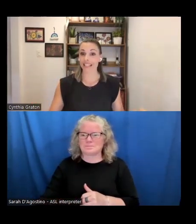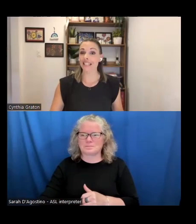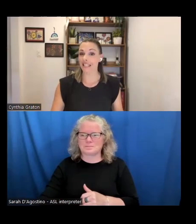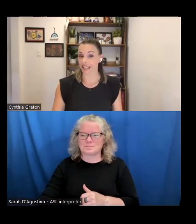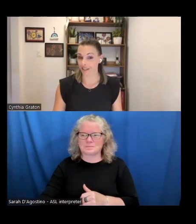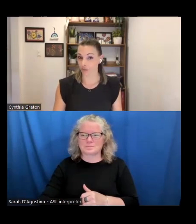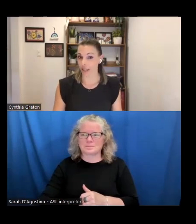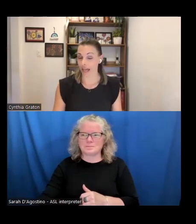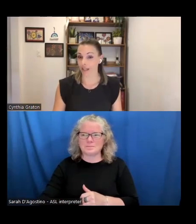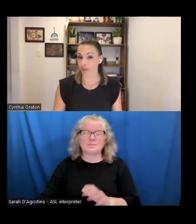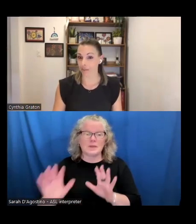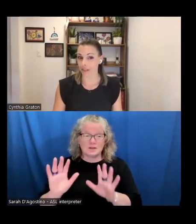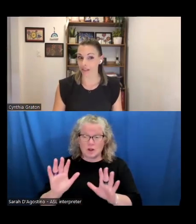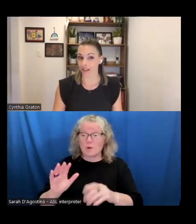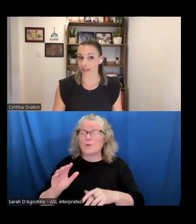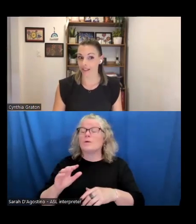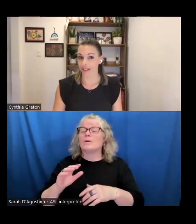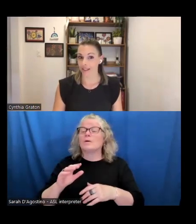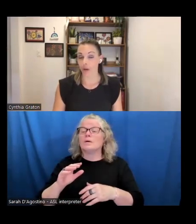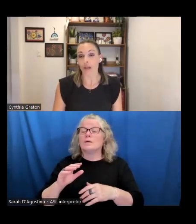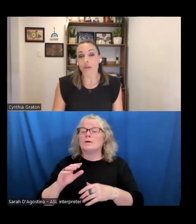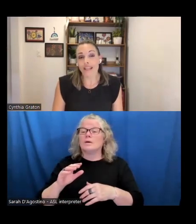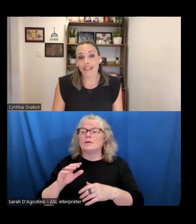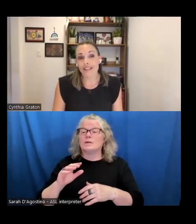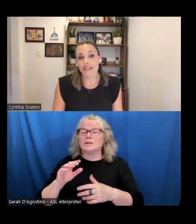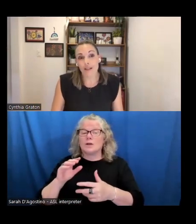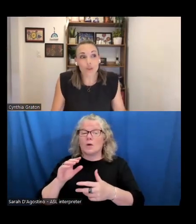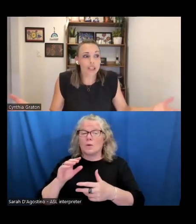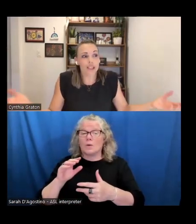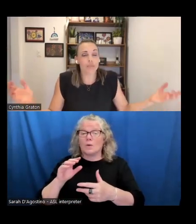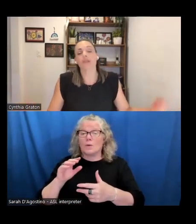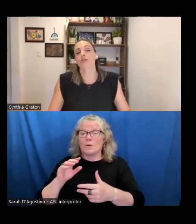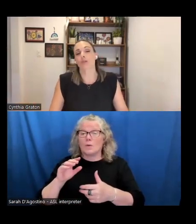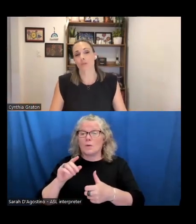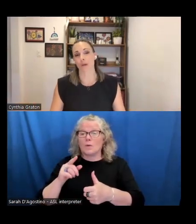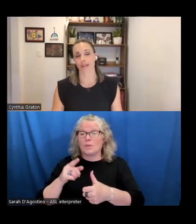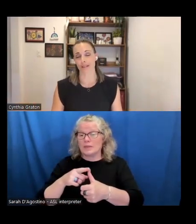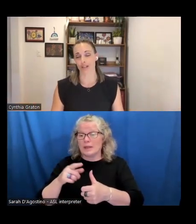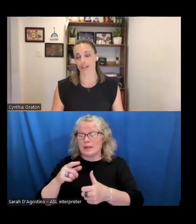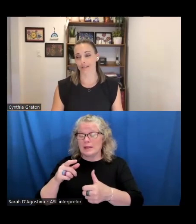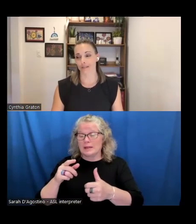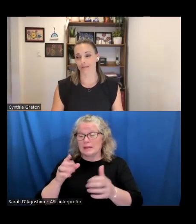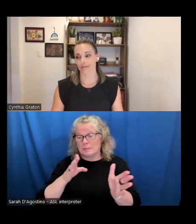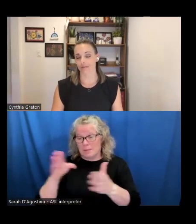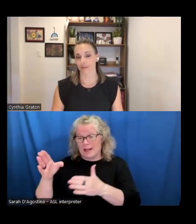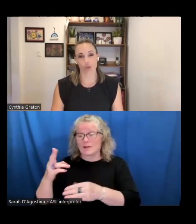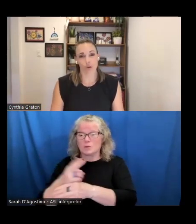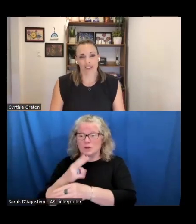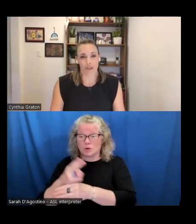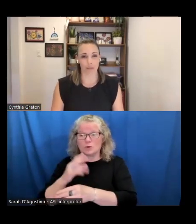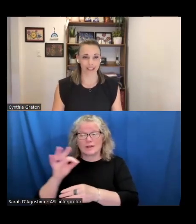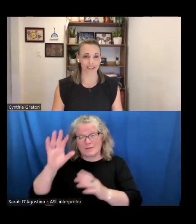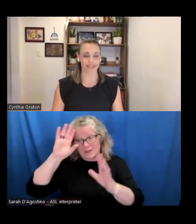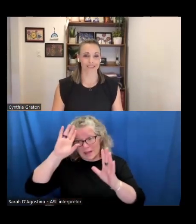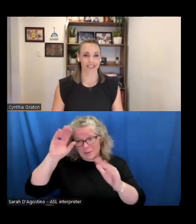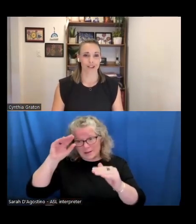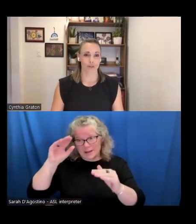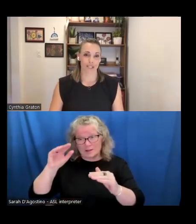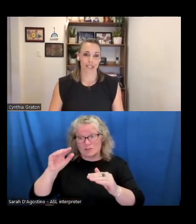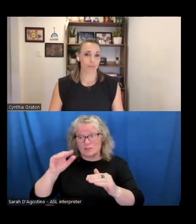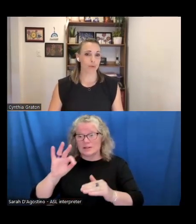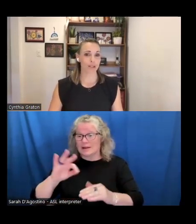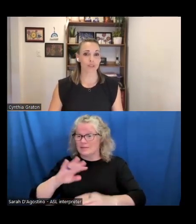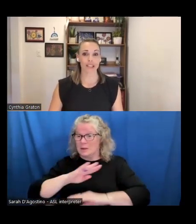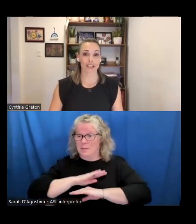the kid isn't reliably meeting. What I mean is, if the kid meets your expectations, you don't need a plan.